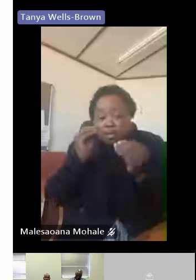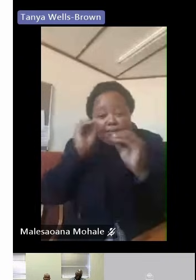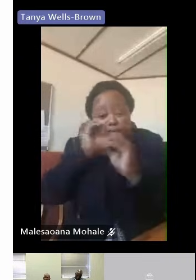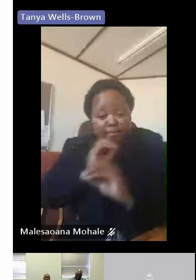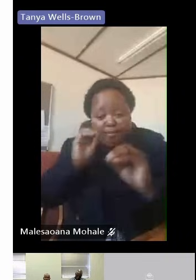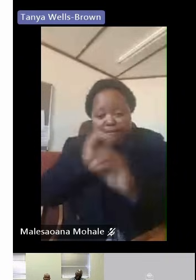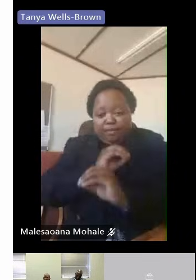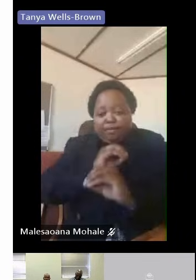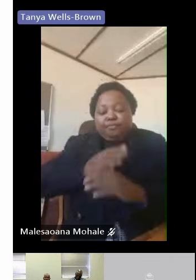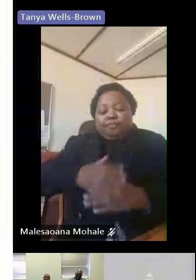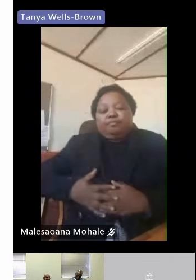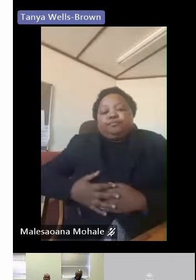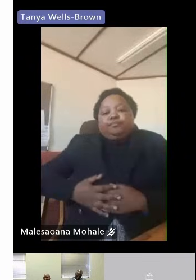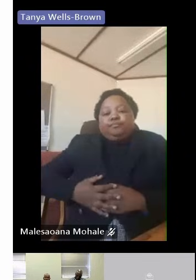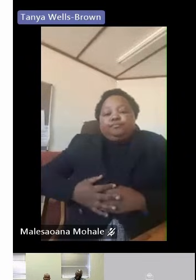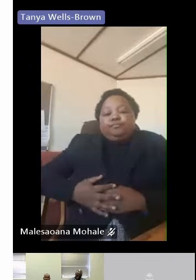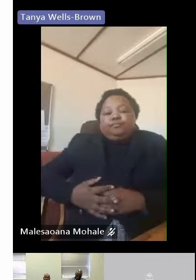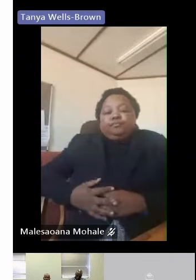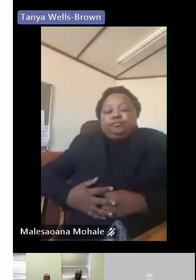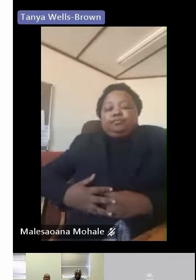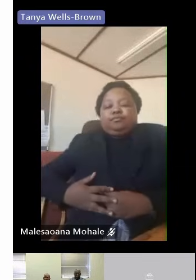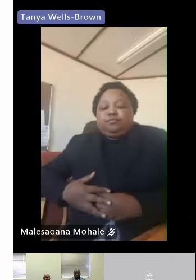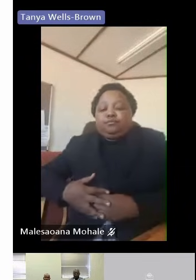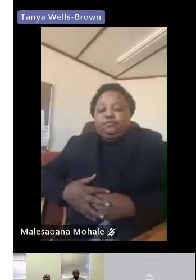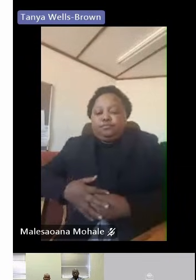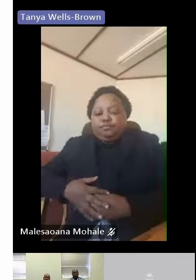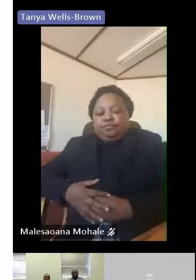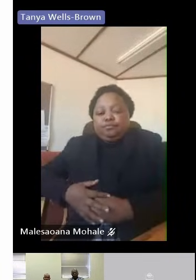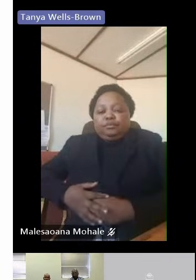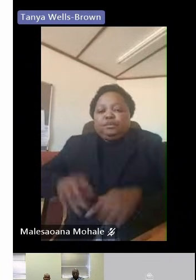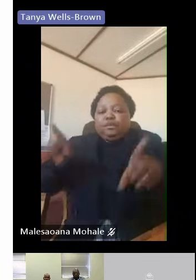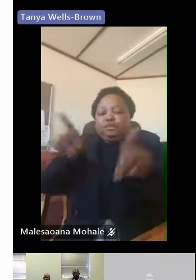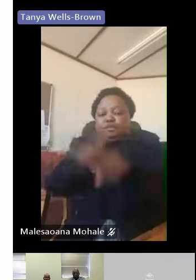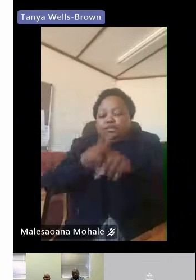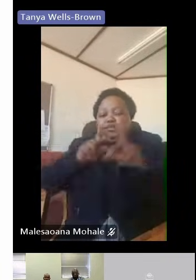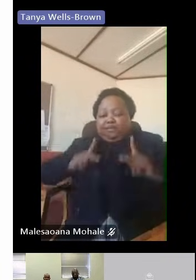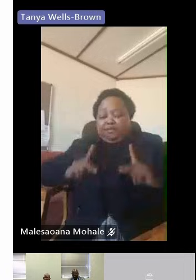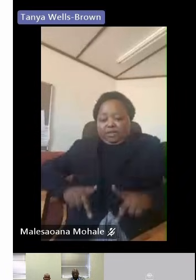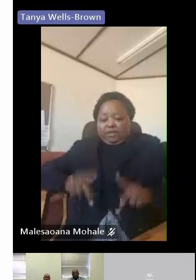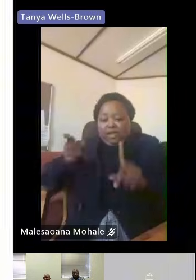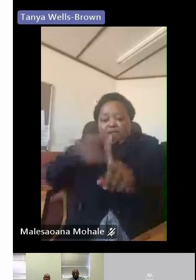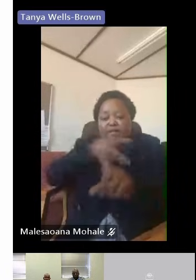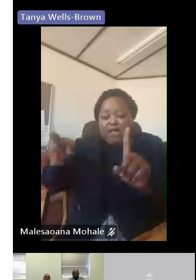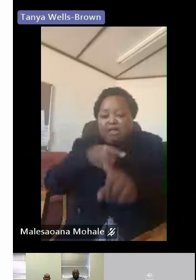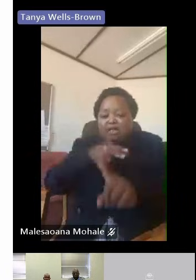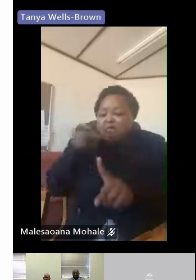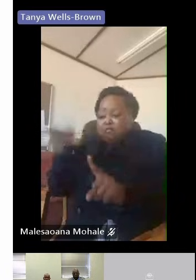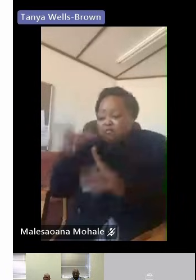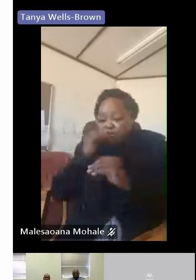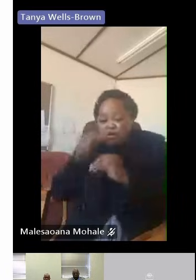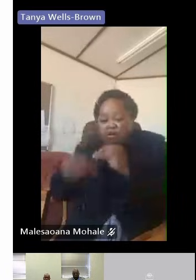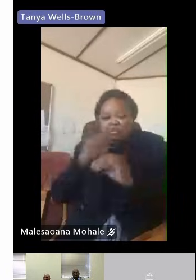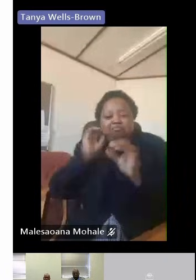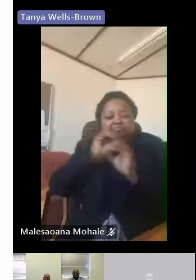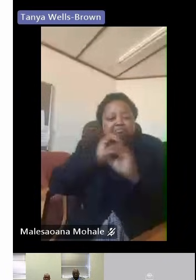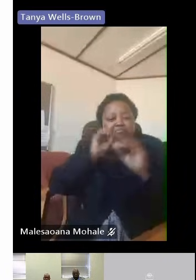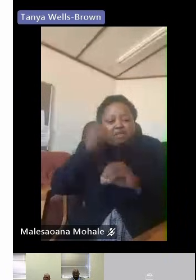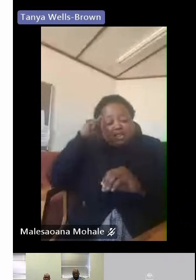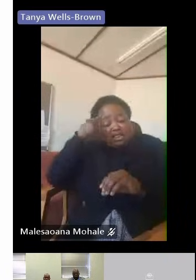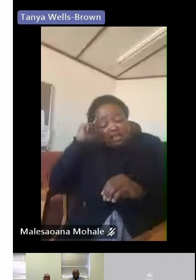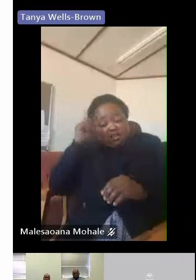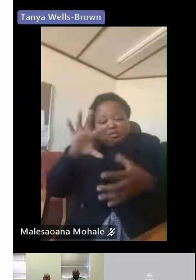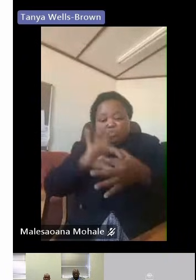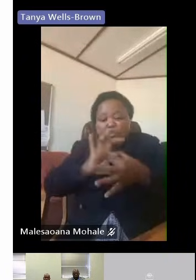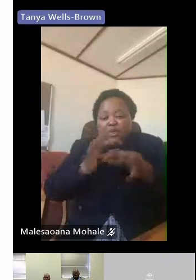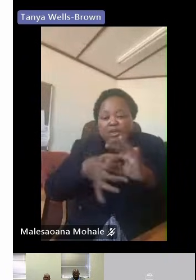Nobody spoke of protocols for physical violence in any of the districts. It's treated as a domestic issue and a medical issue and